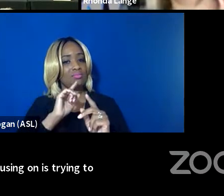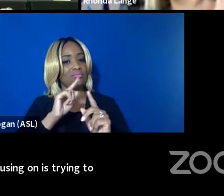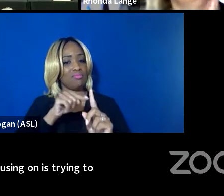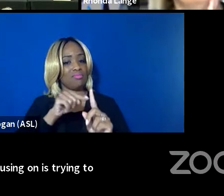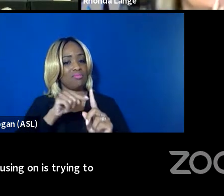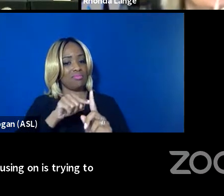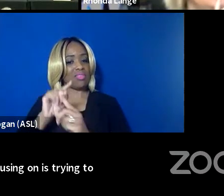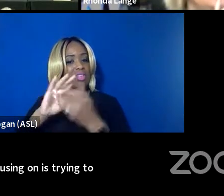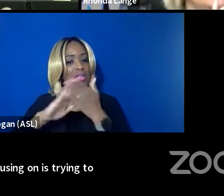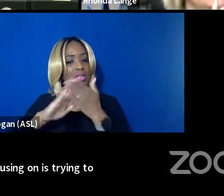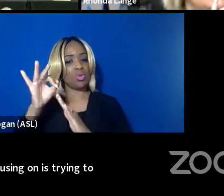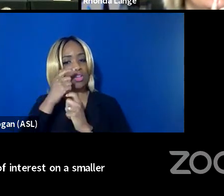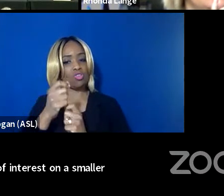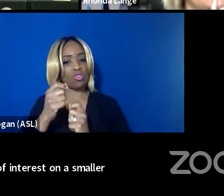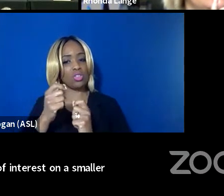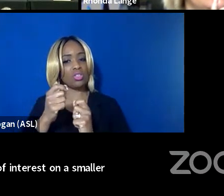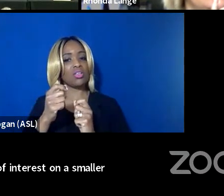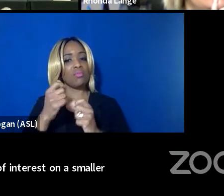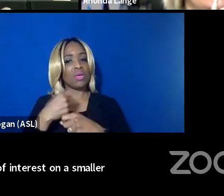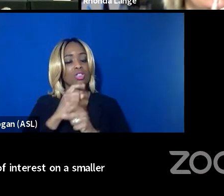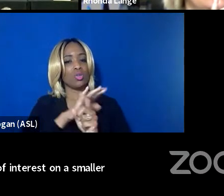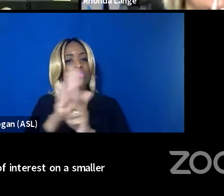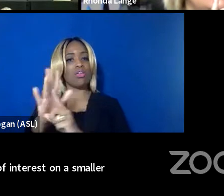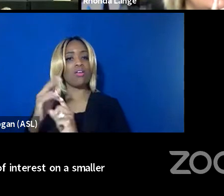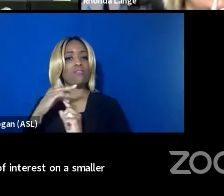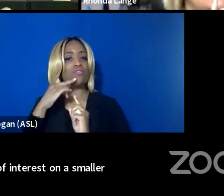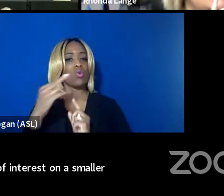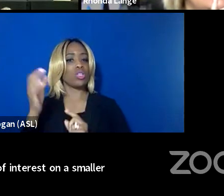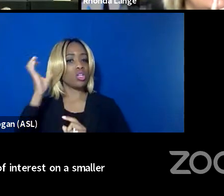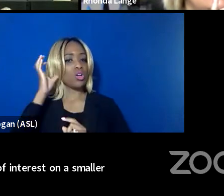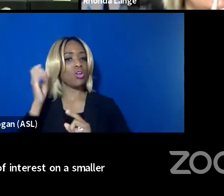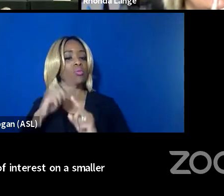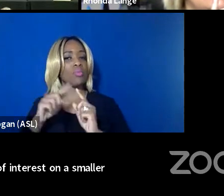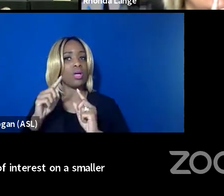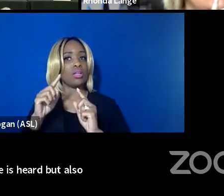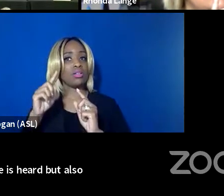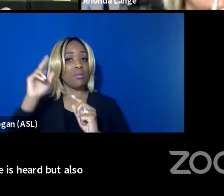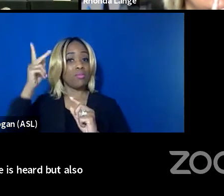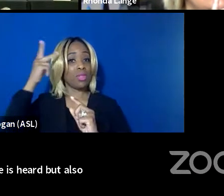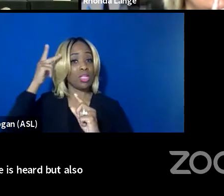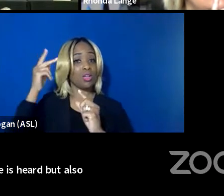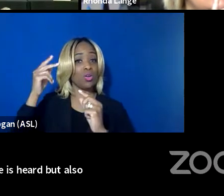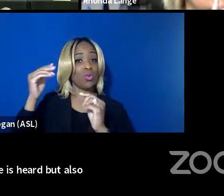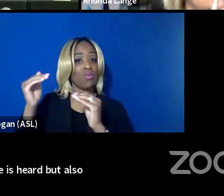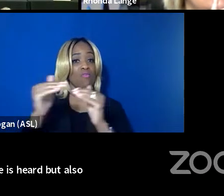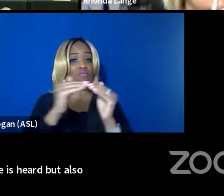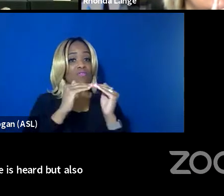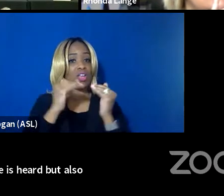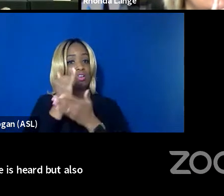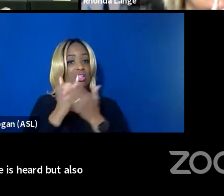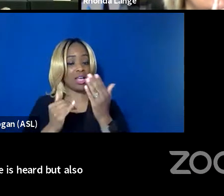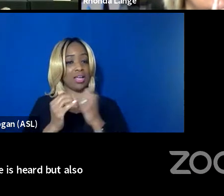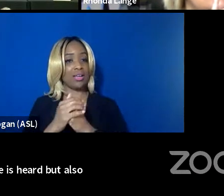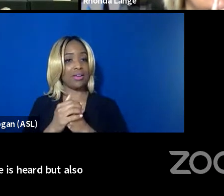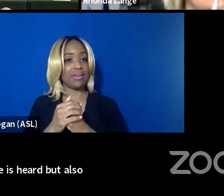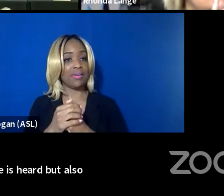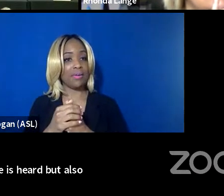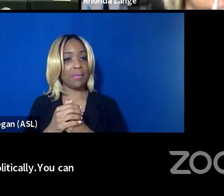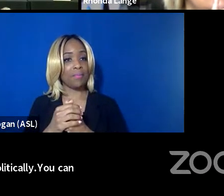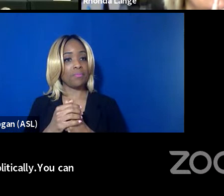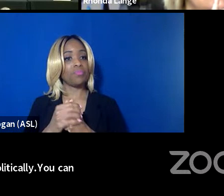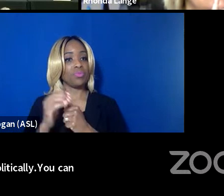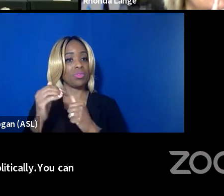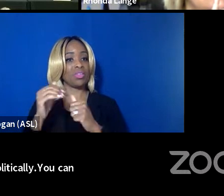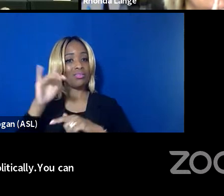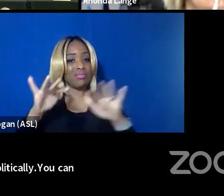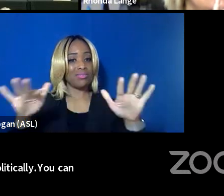their voice is heard, but also that we have fair lines drawn politically. You can divide things for diversity and still